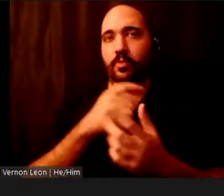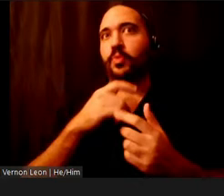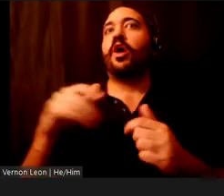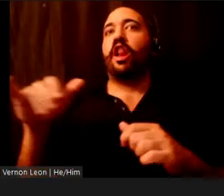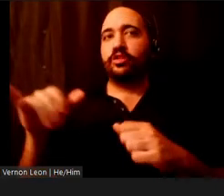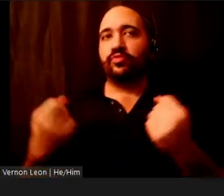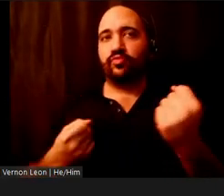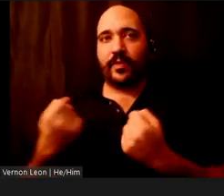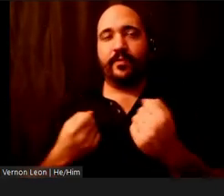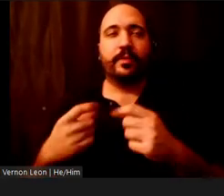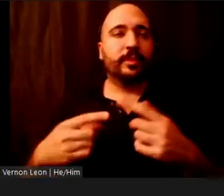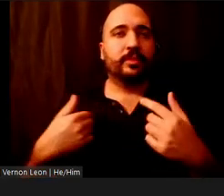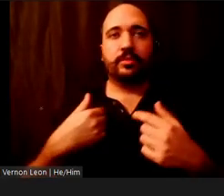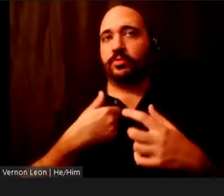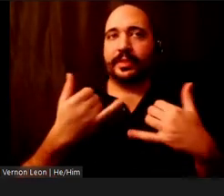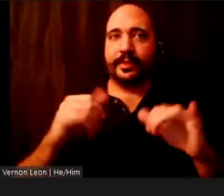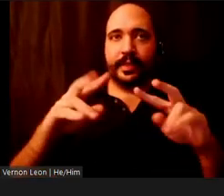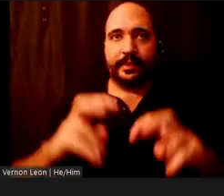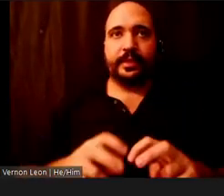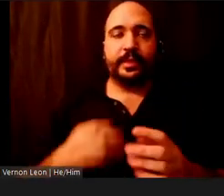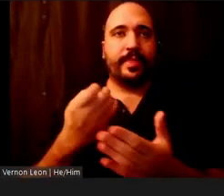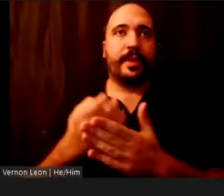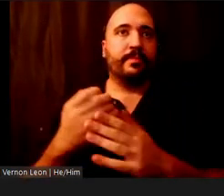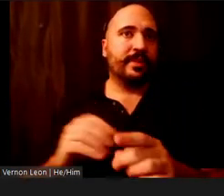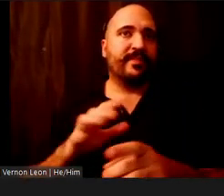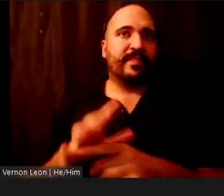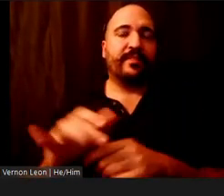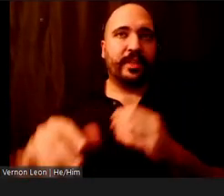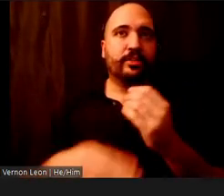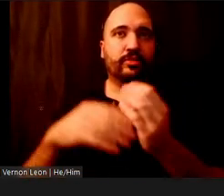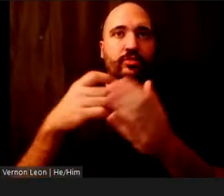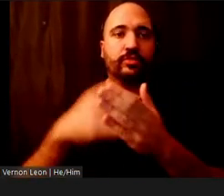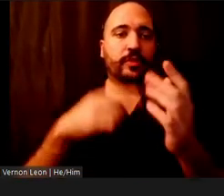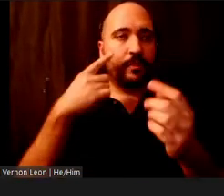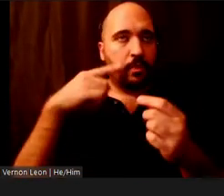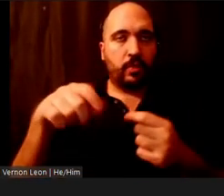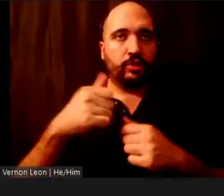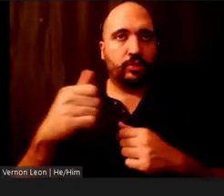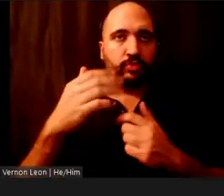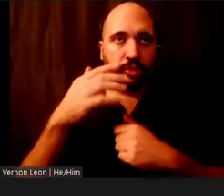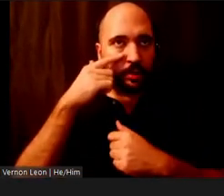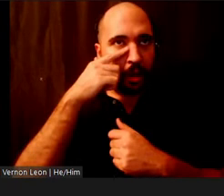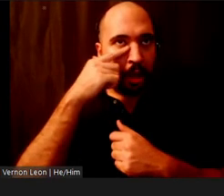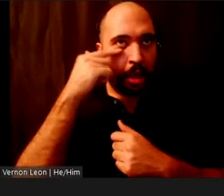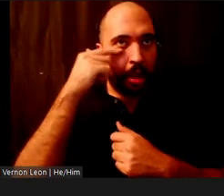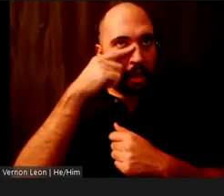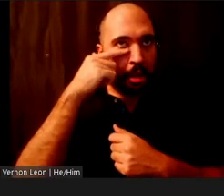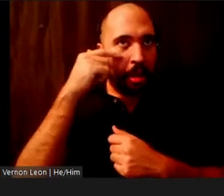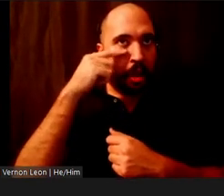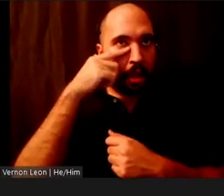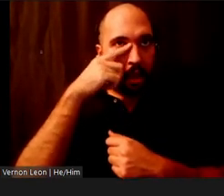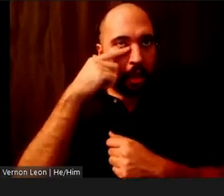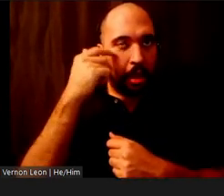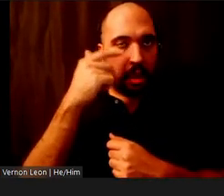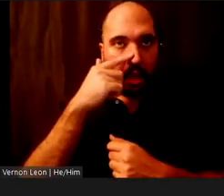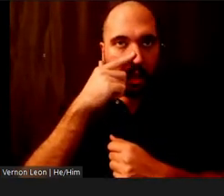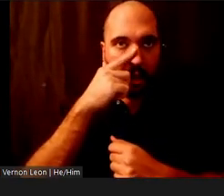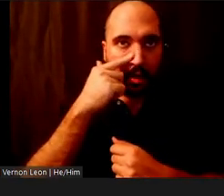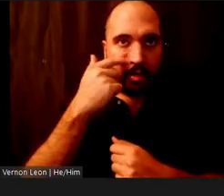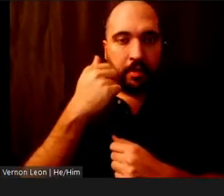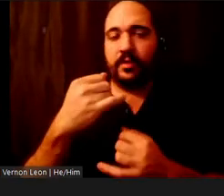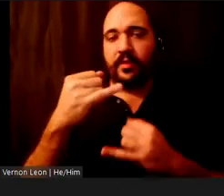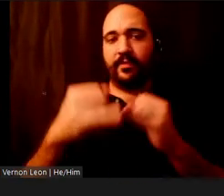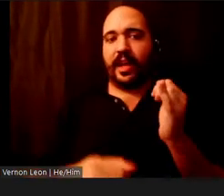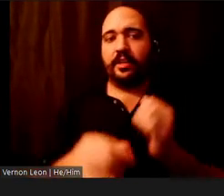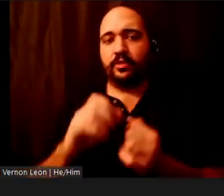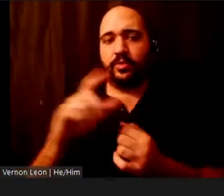but nonetheless, we are assessing the economic effects of the additional costs for these commuters. Finally, in terms of tolls on the taxi or